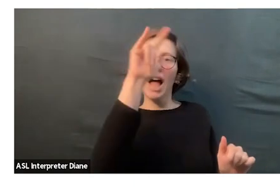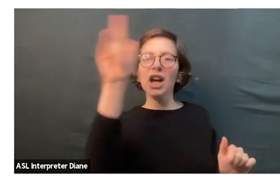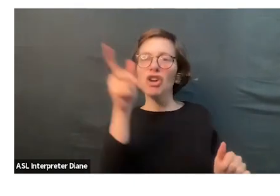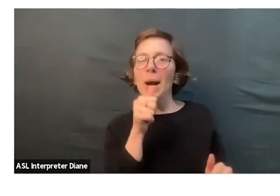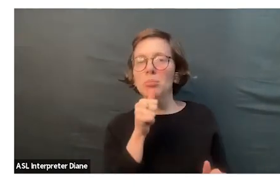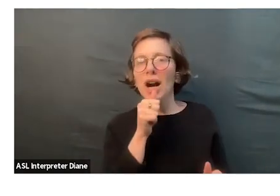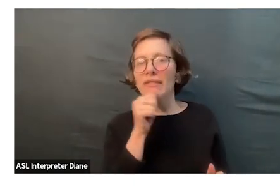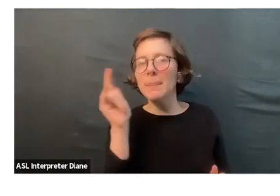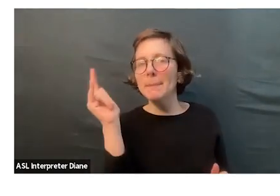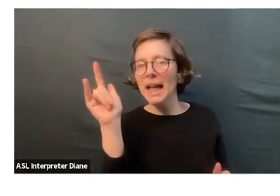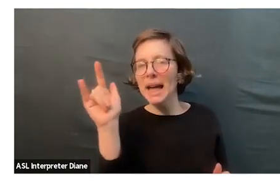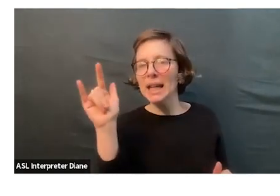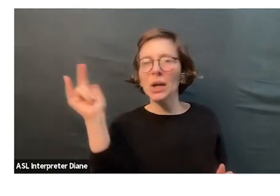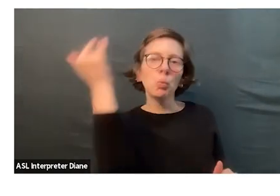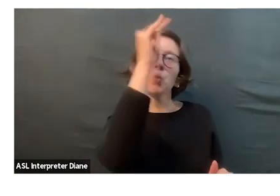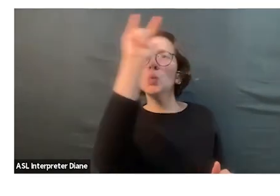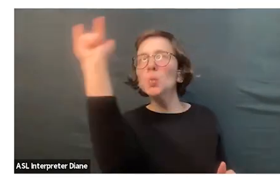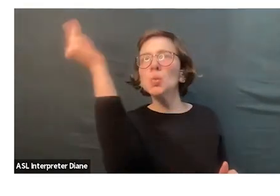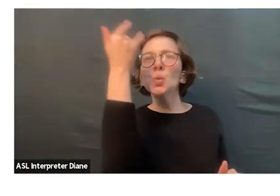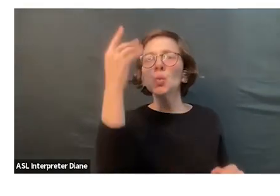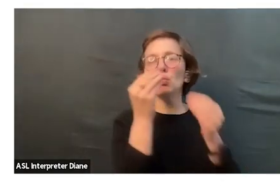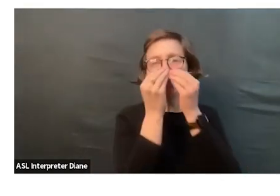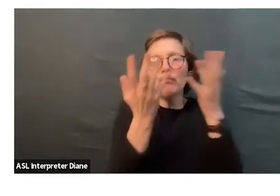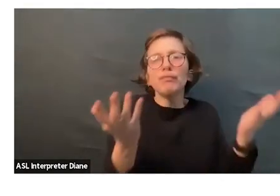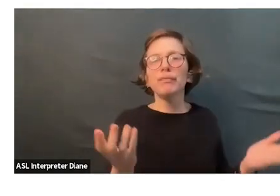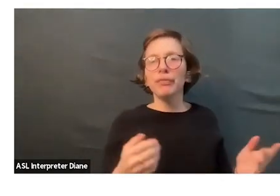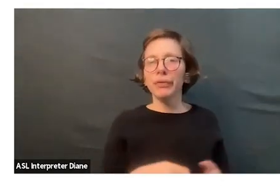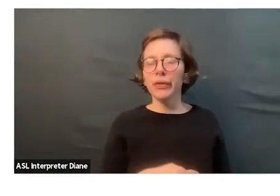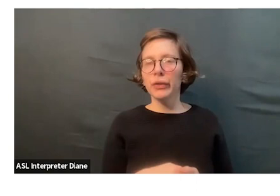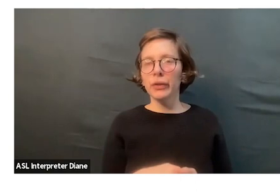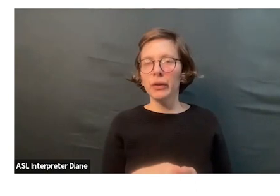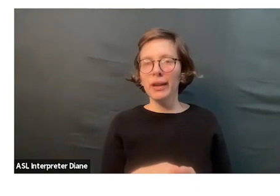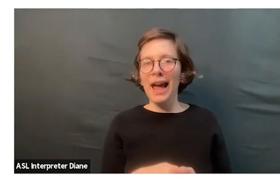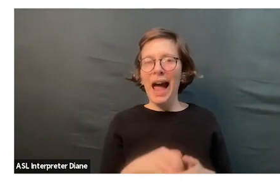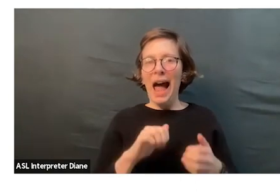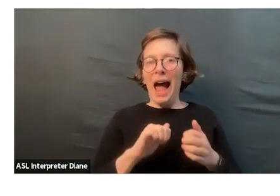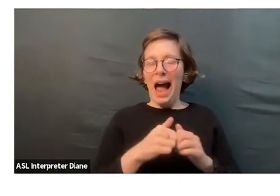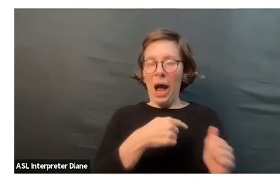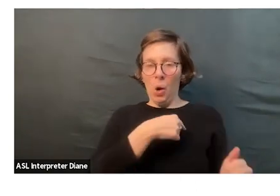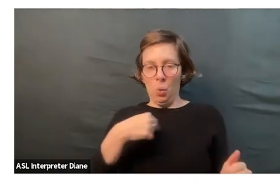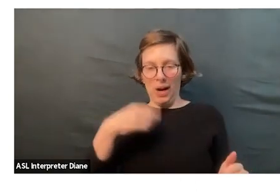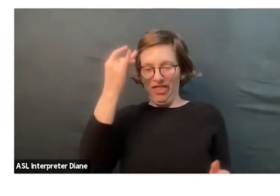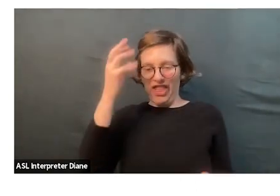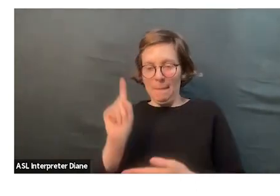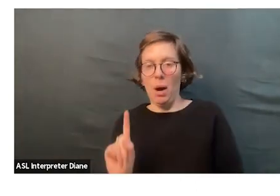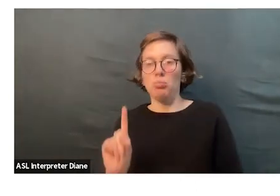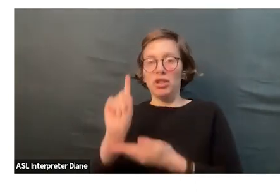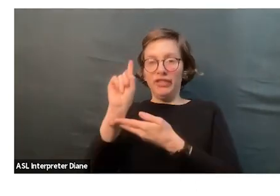graves of indigenous people. All of that is done within a legal framework. I think sometimes you just have to look